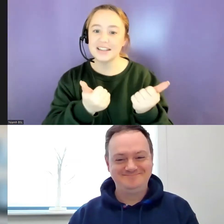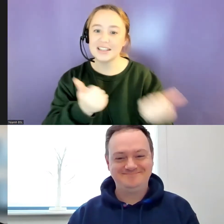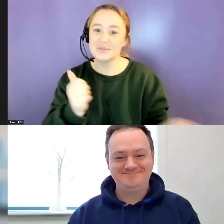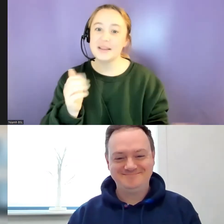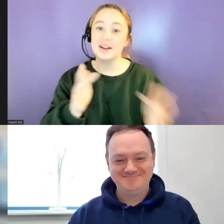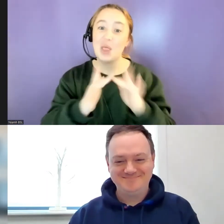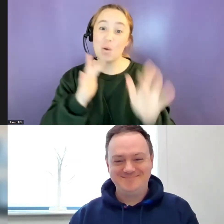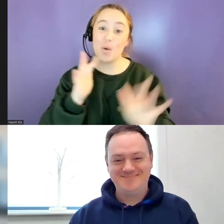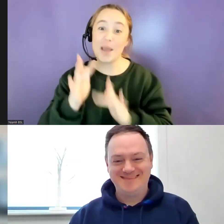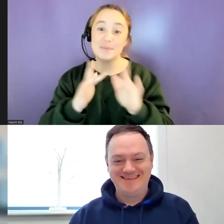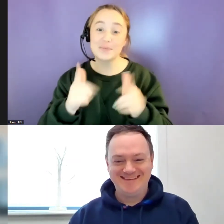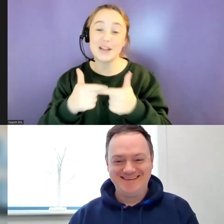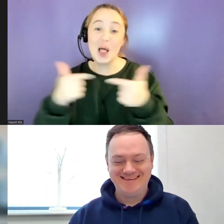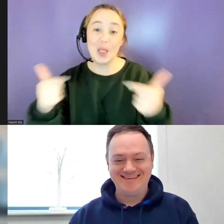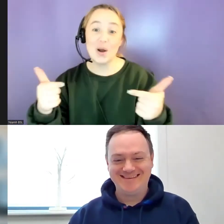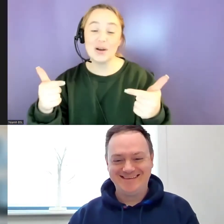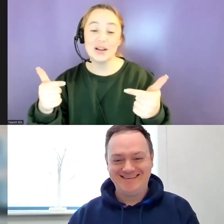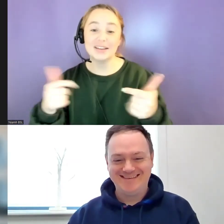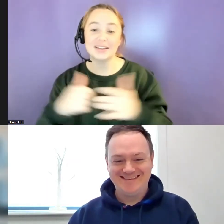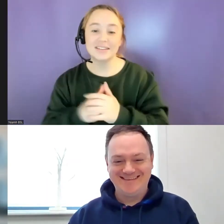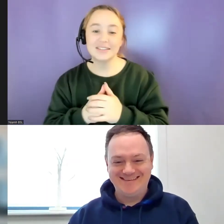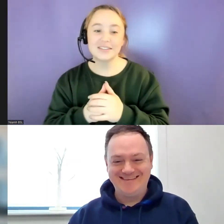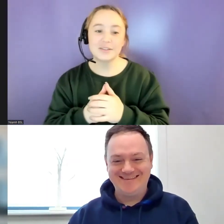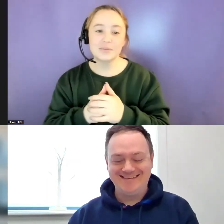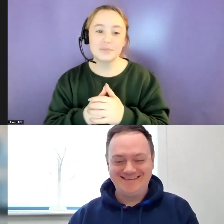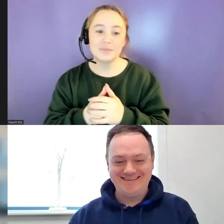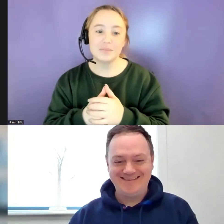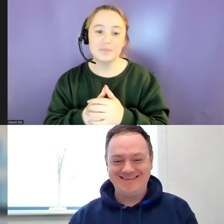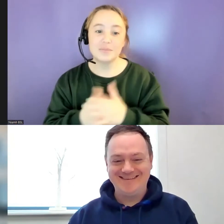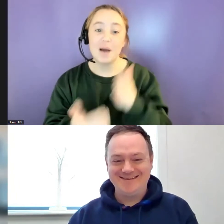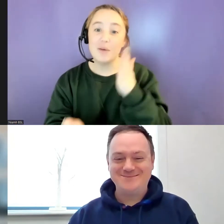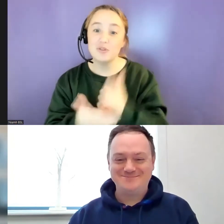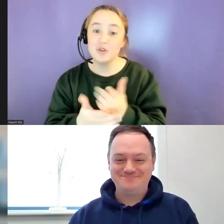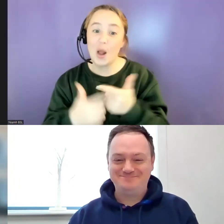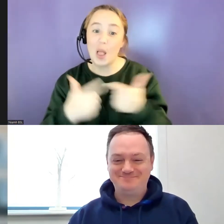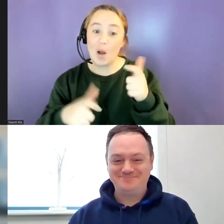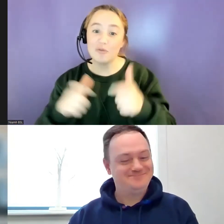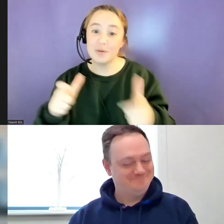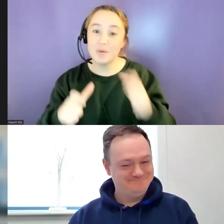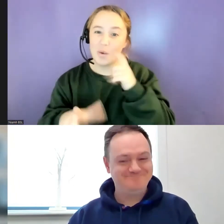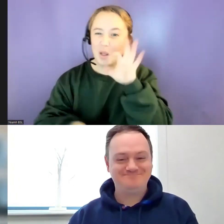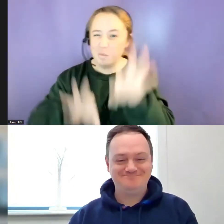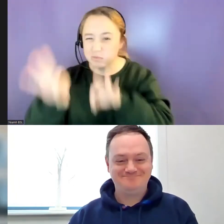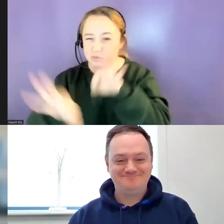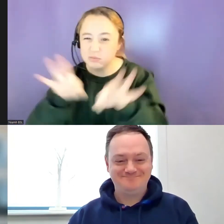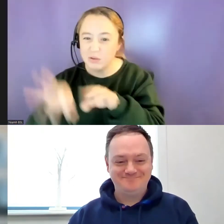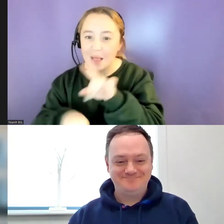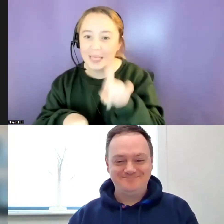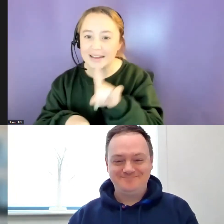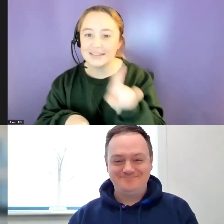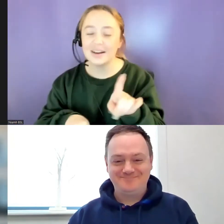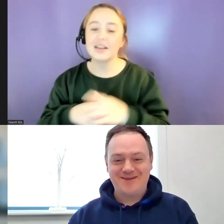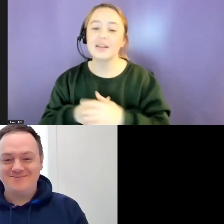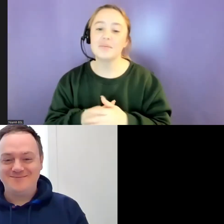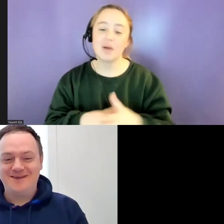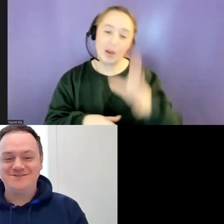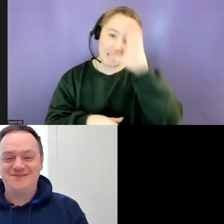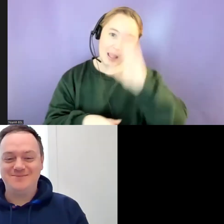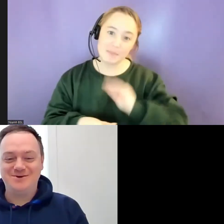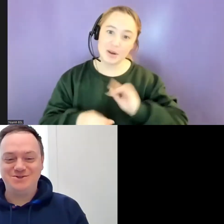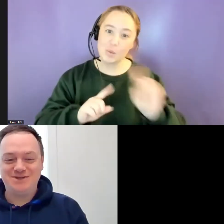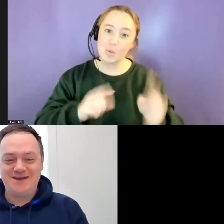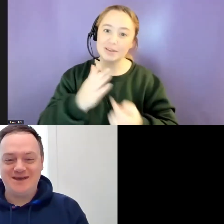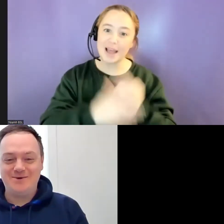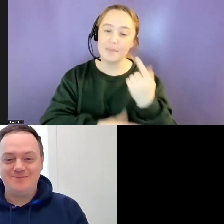of a veteran here now, but we'll, I'm sure you'll get a grilling later on, Robert. But over to you. You can tell us what's happening at FirstBus. Thanks